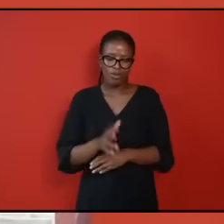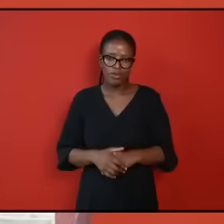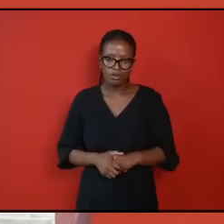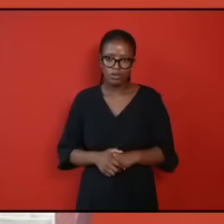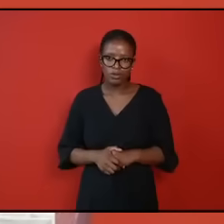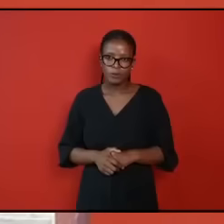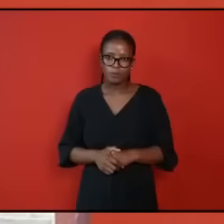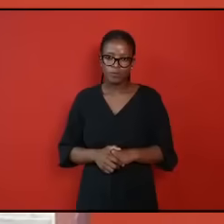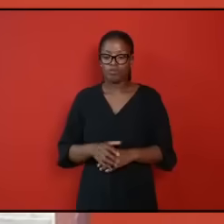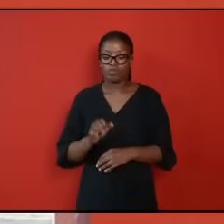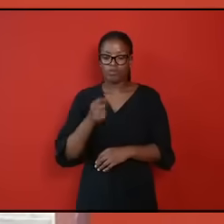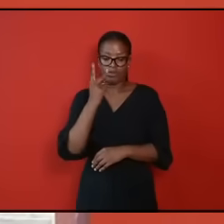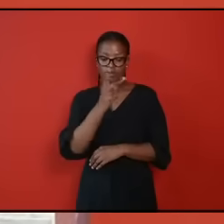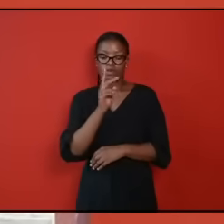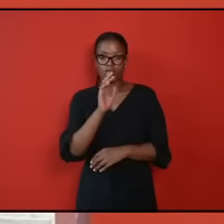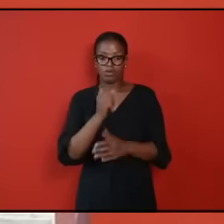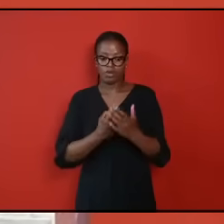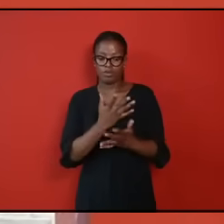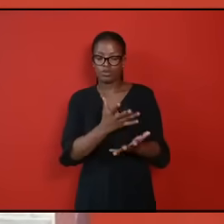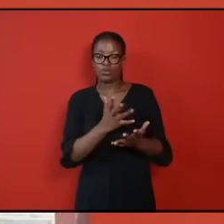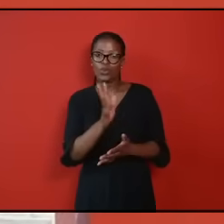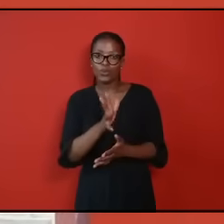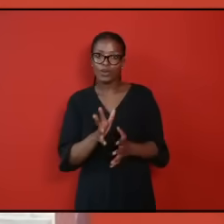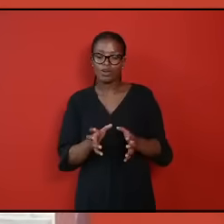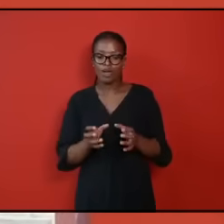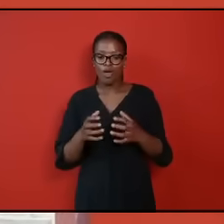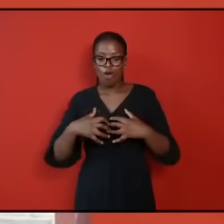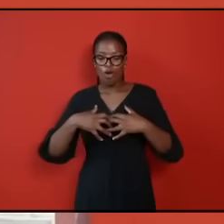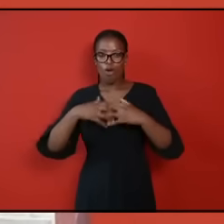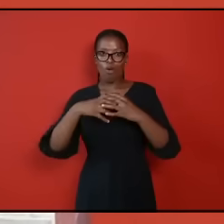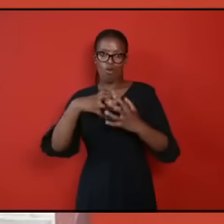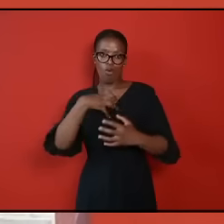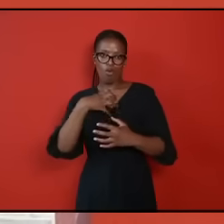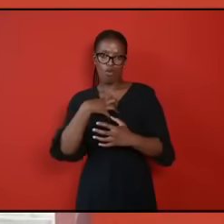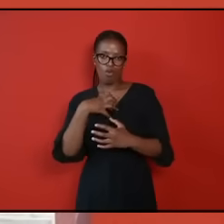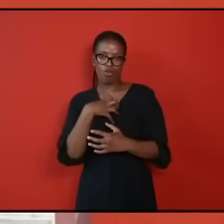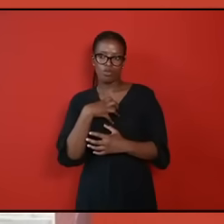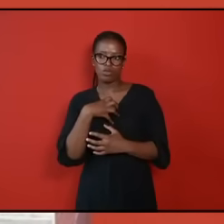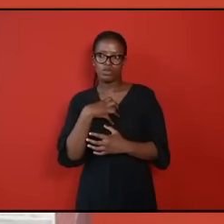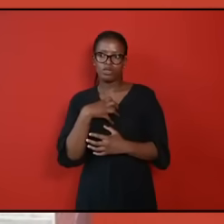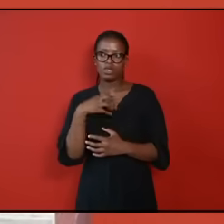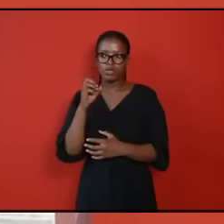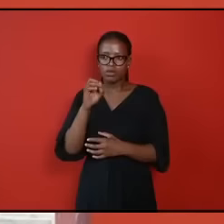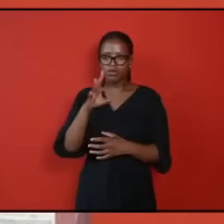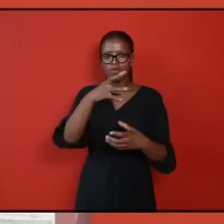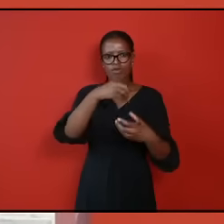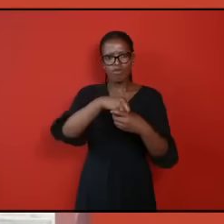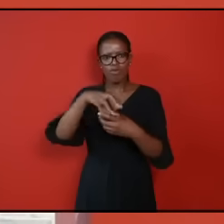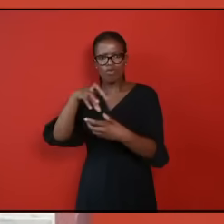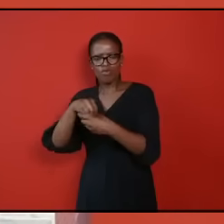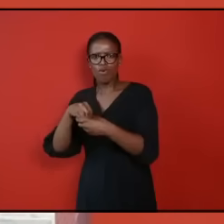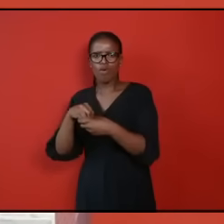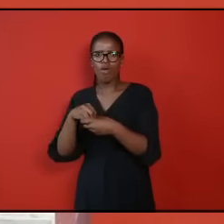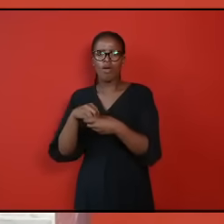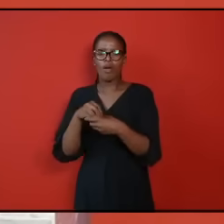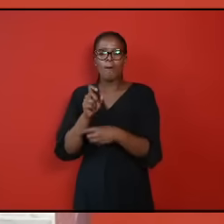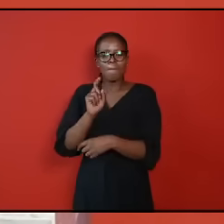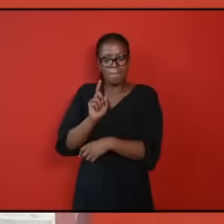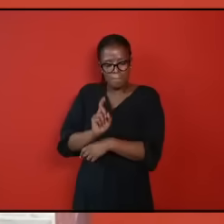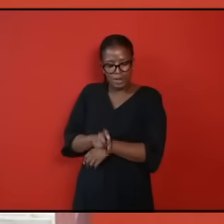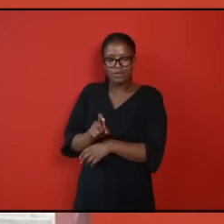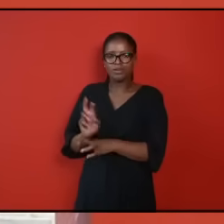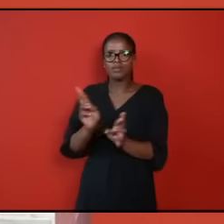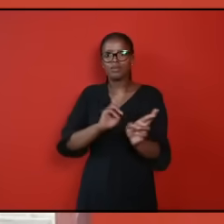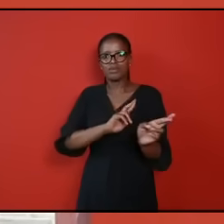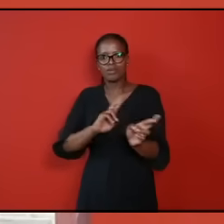That's what is going to happen. So this coalition, you must just be taking exercises for its good. You must be ready. It